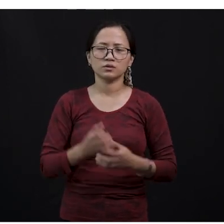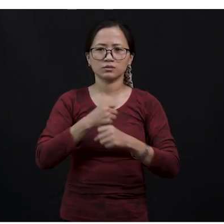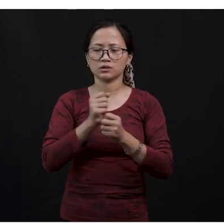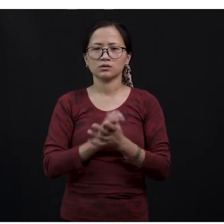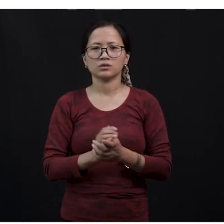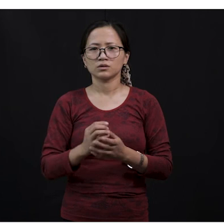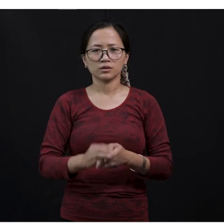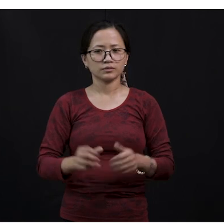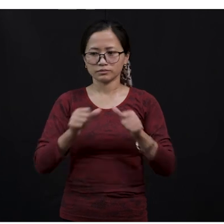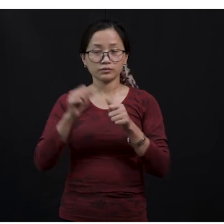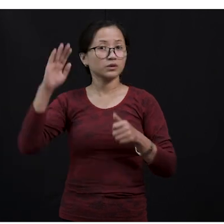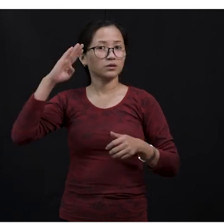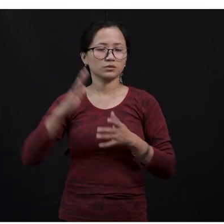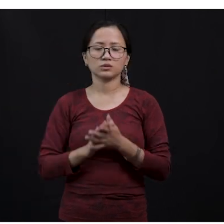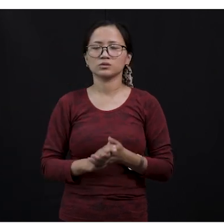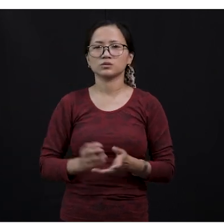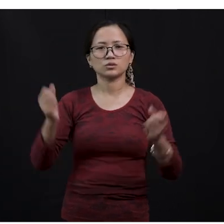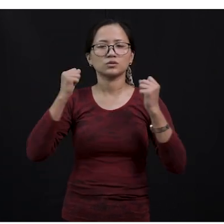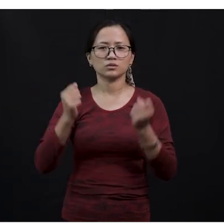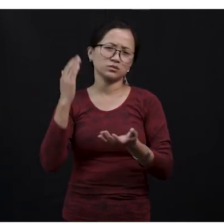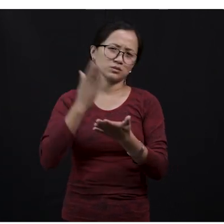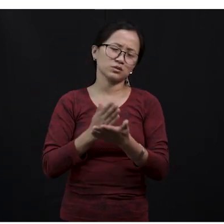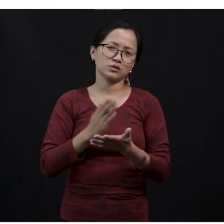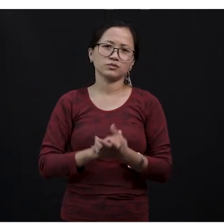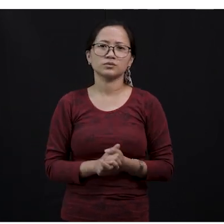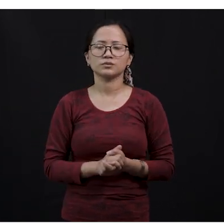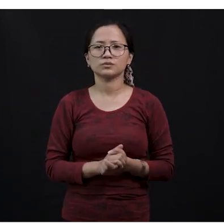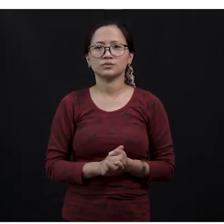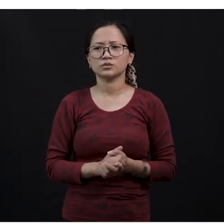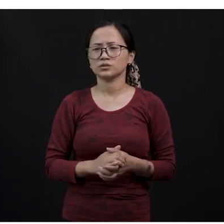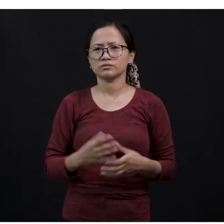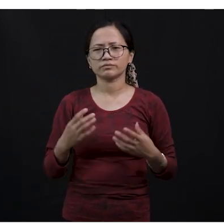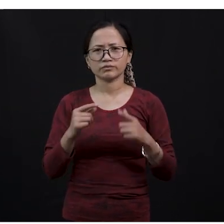make their army strong and stop those invasions. They were not very